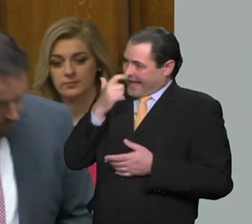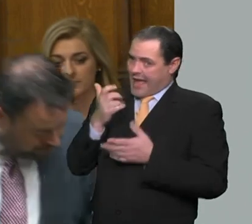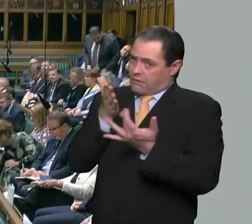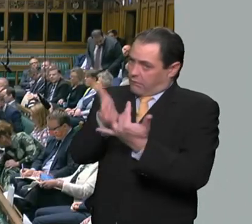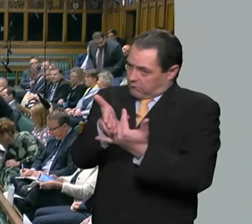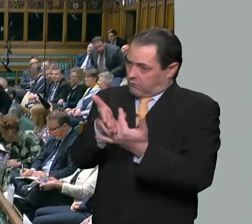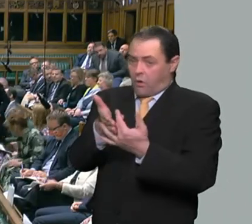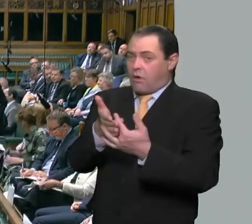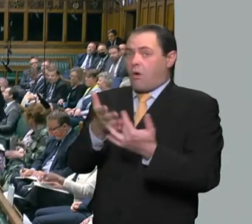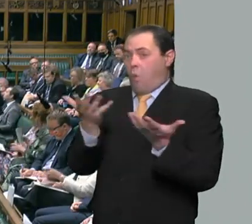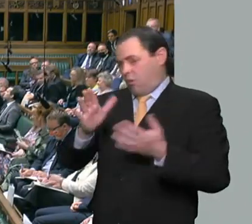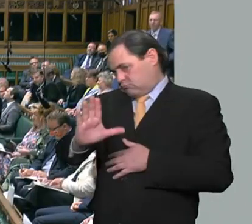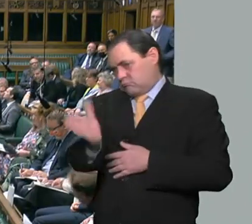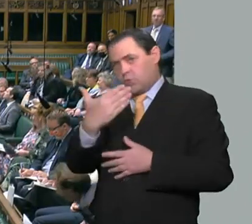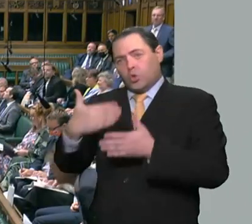will?